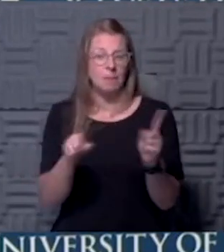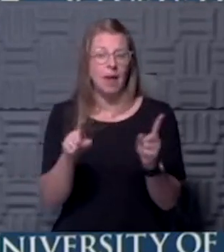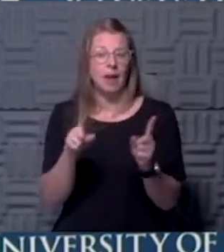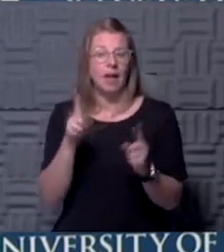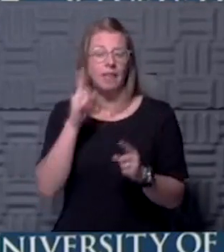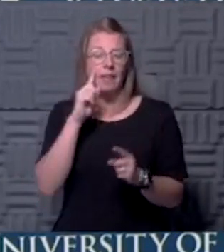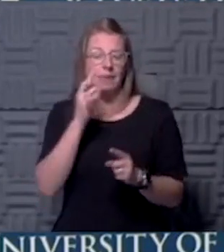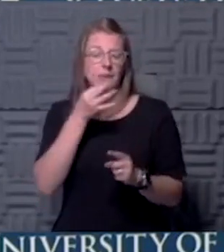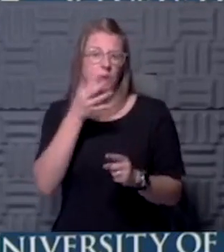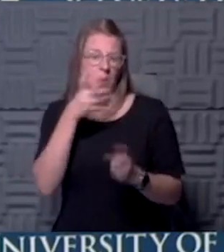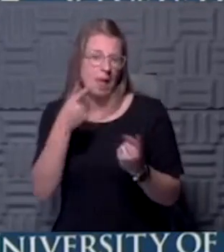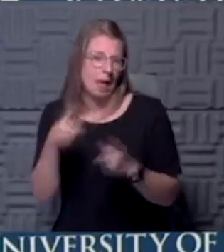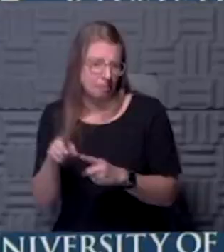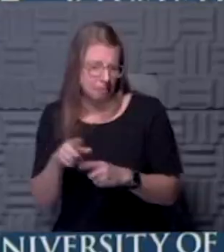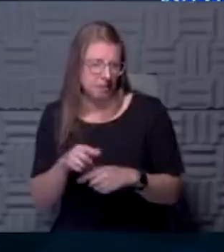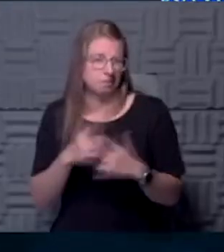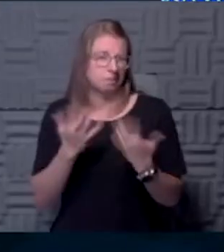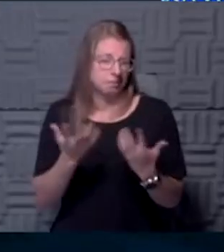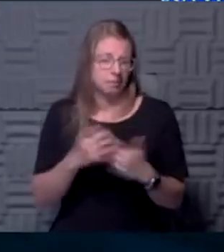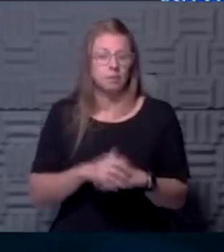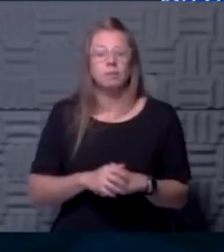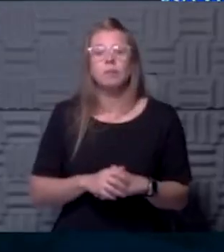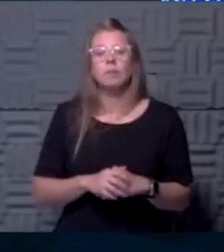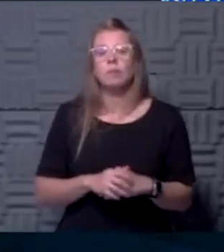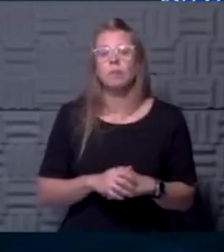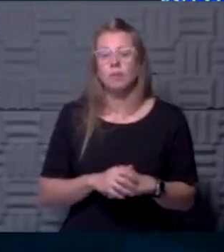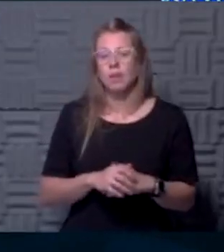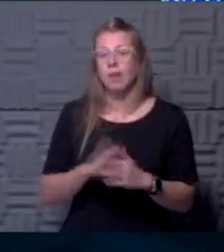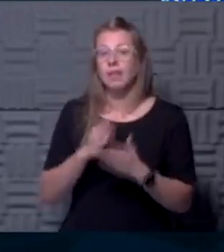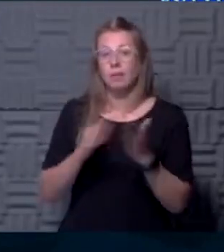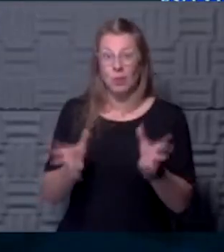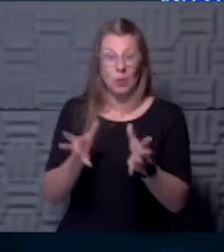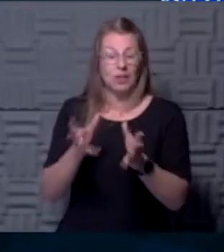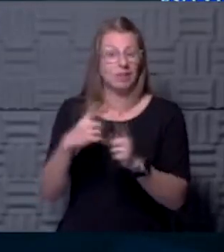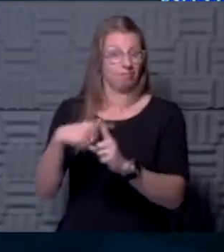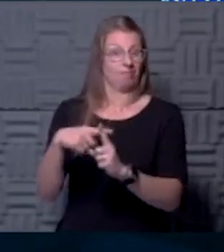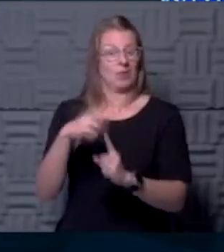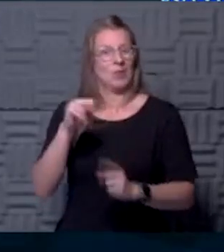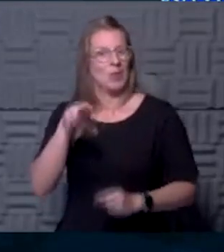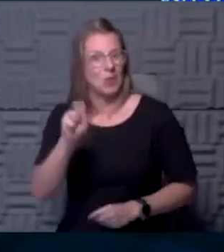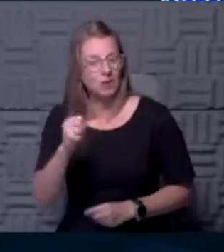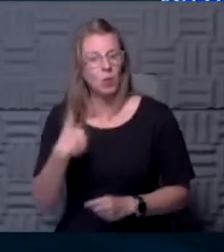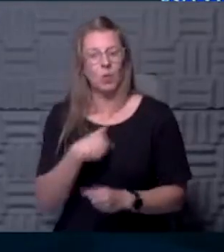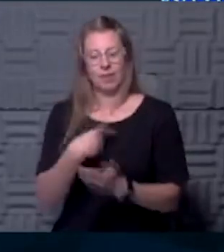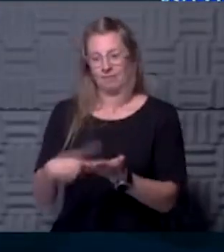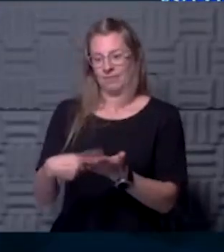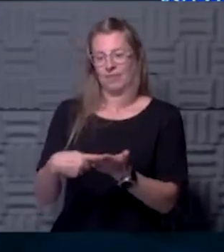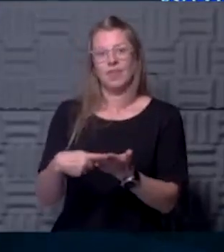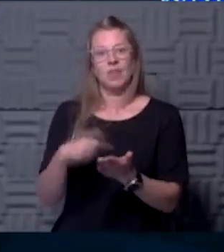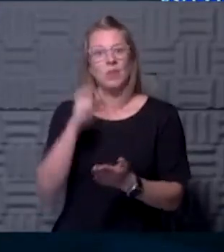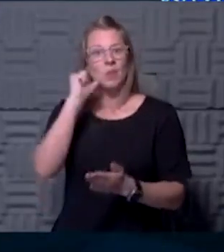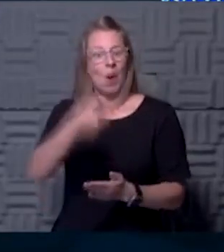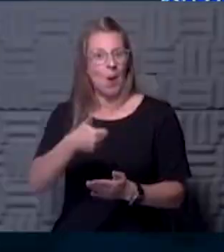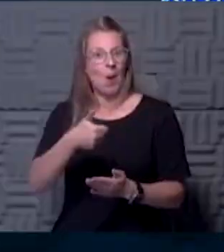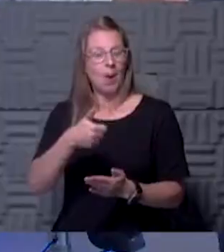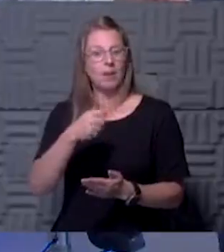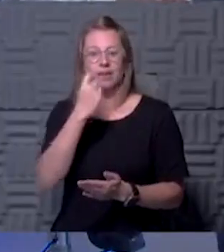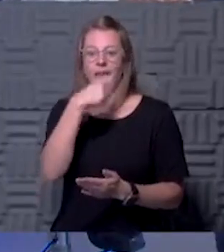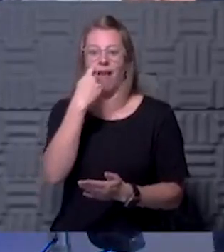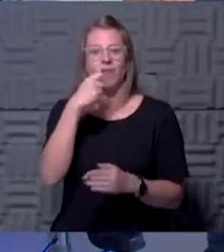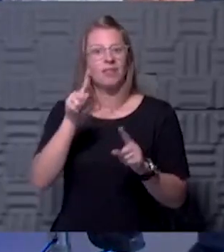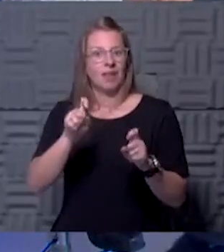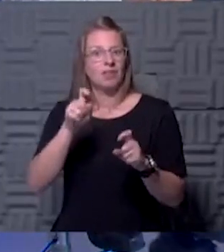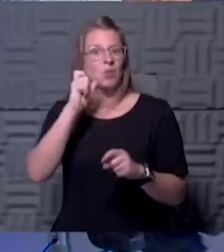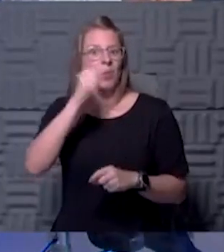from that sort of testing as well. There's really been some encouraging news, and Dana, we're talking about that tomorrow on our program as we talk about salival